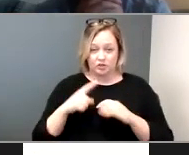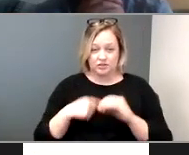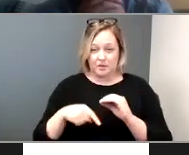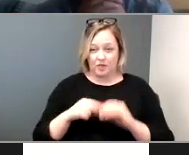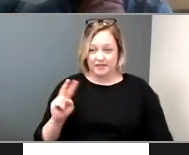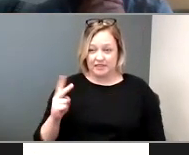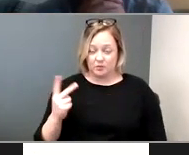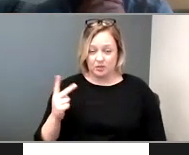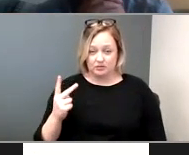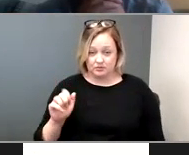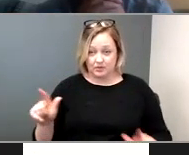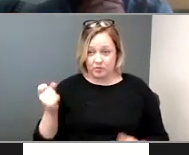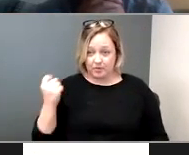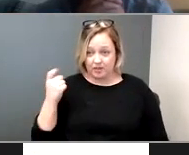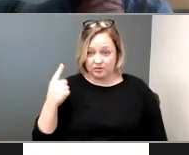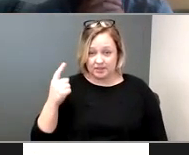Everyone understands?